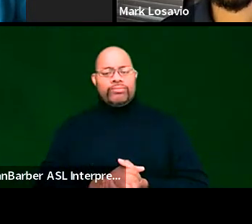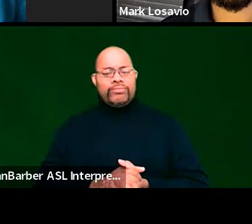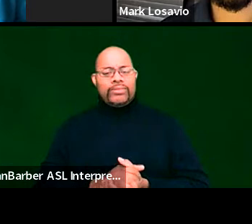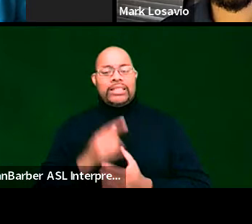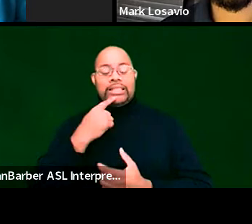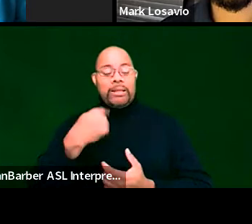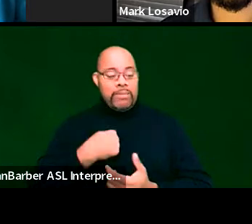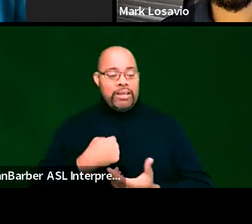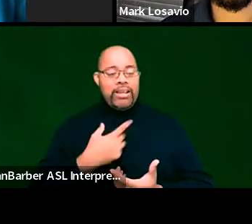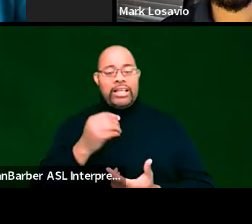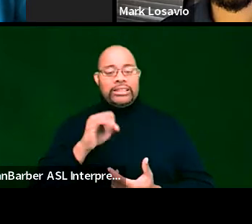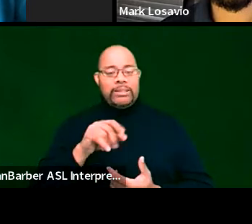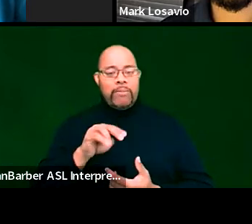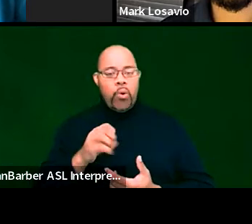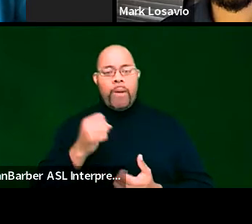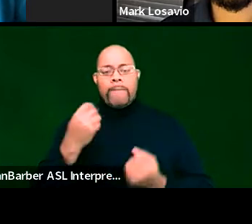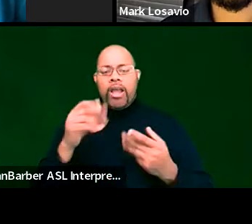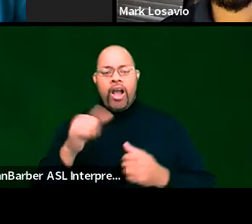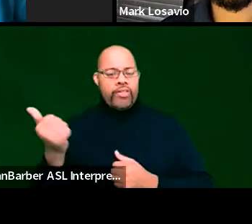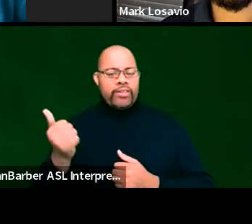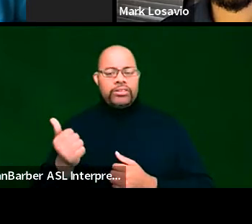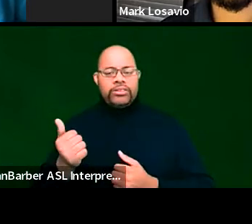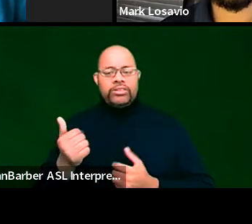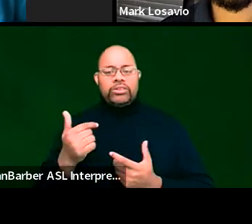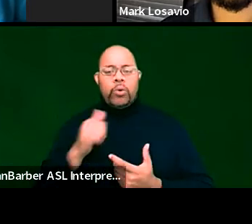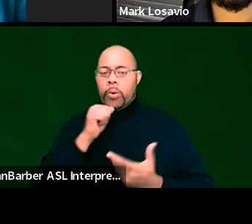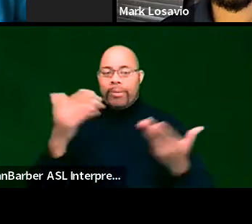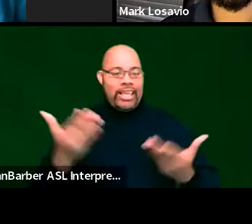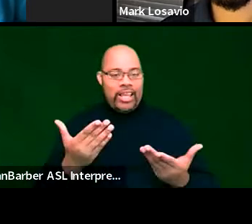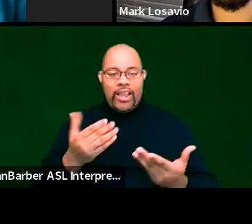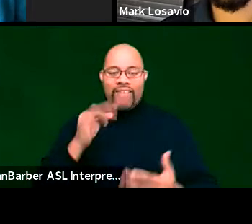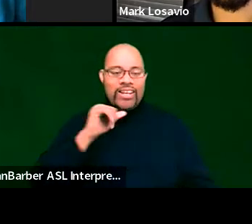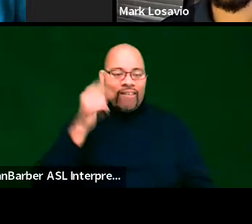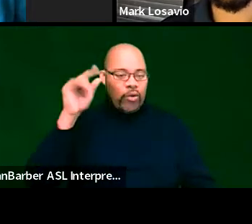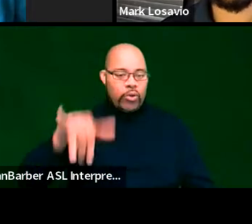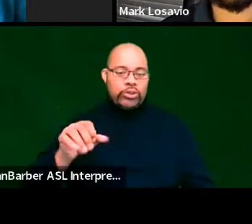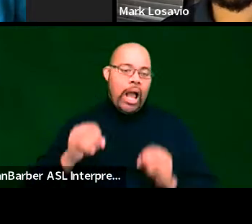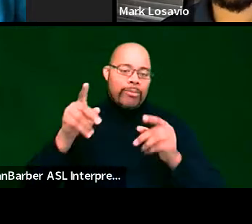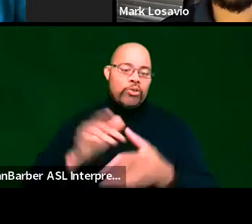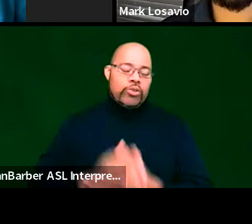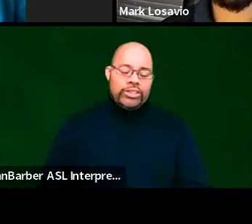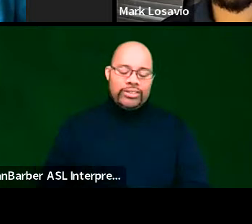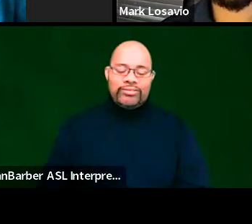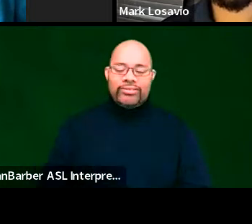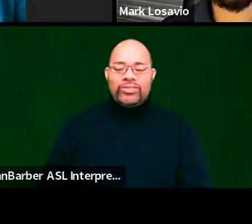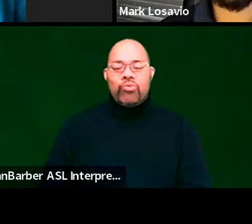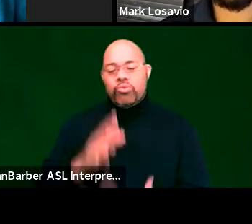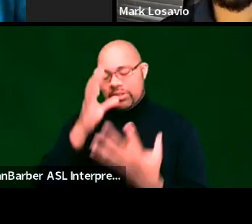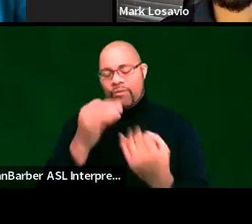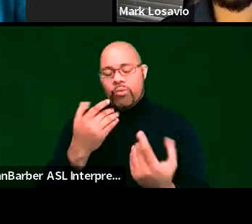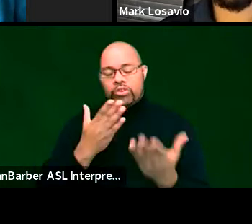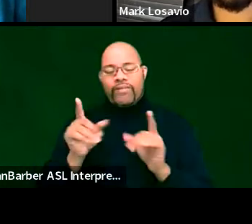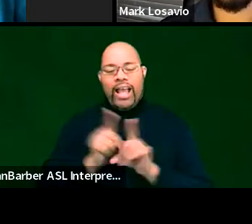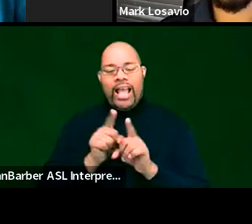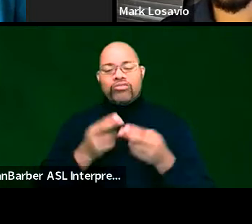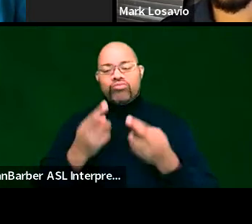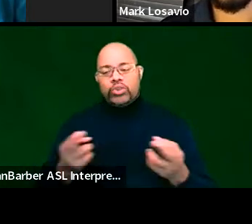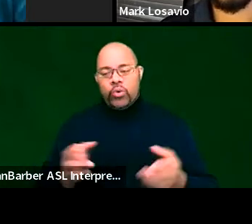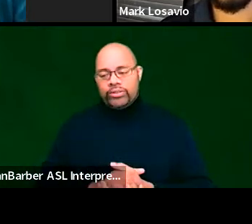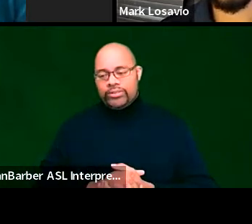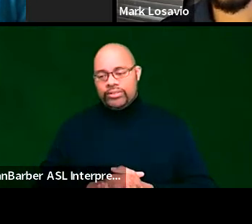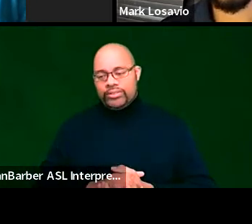say me and Symone and so many other of us wouldn't be here if it wasn't for those opportunities there. So definitely want to serve as a resource.